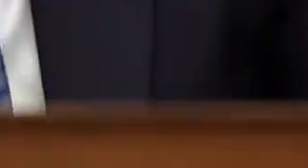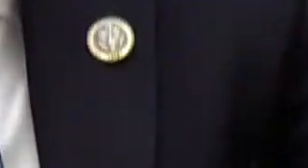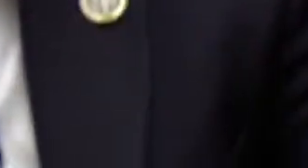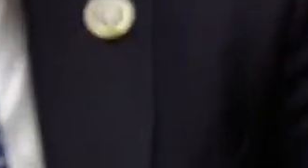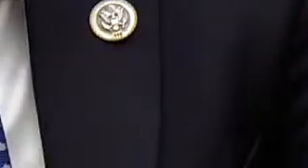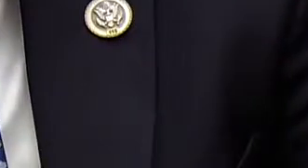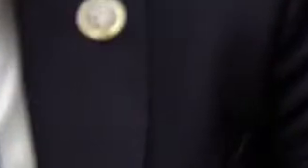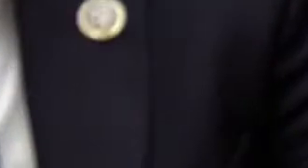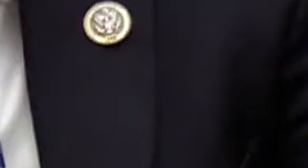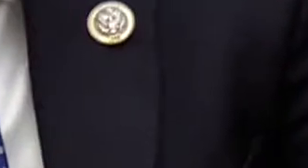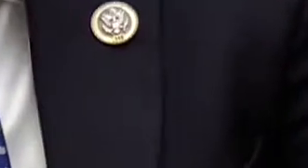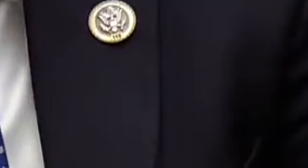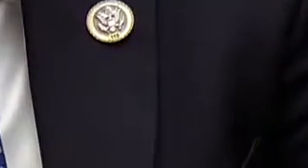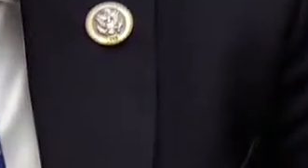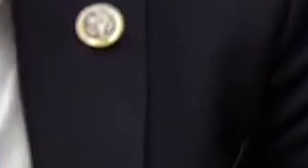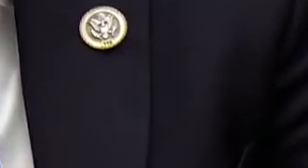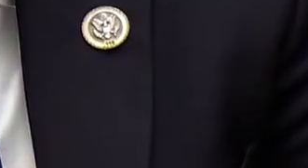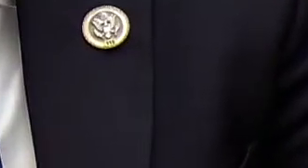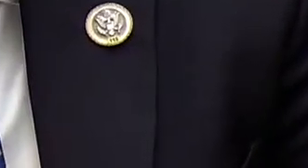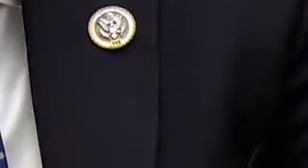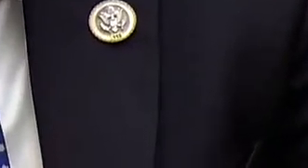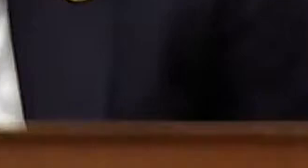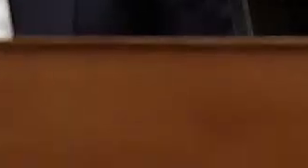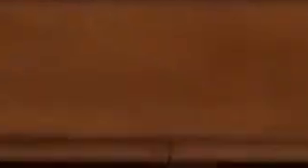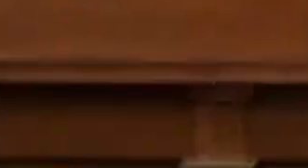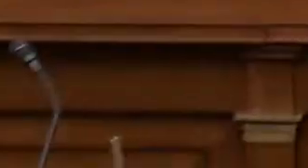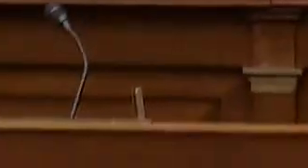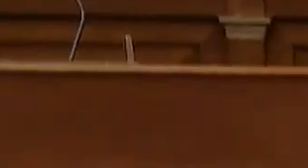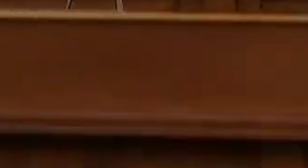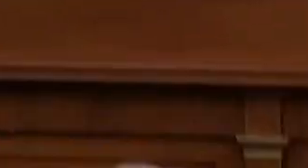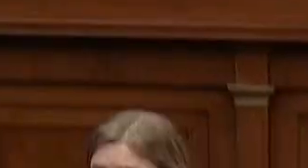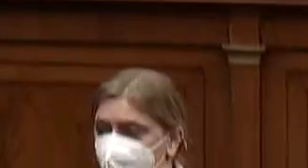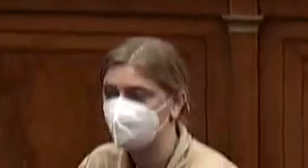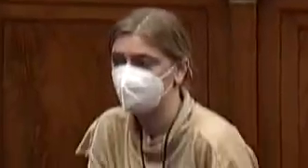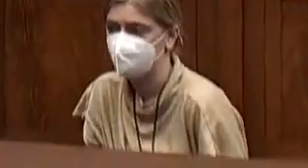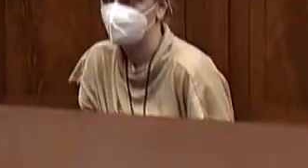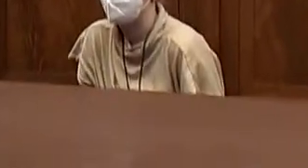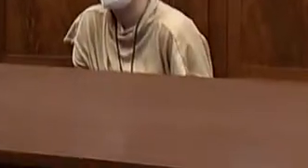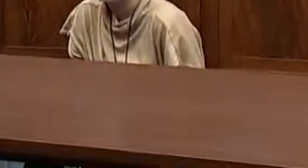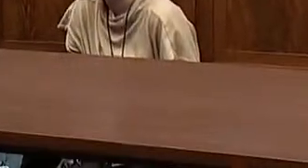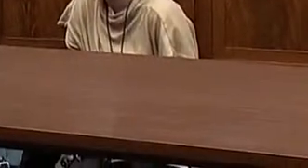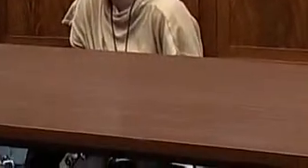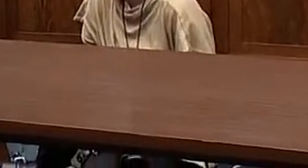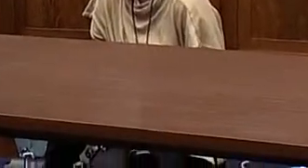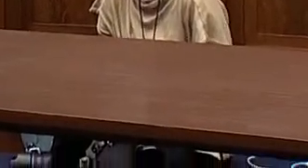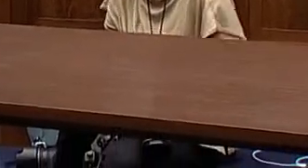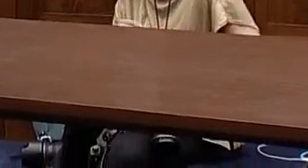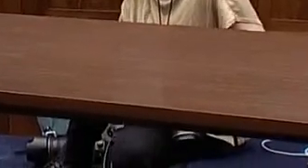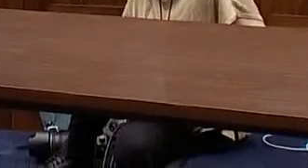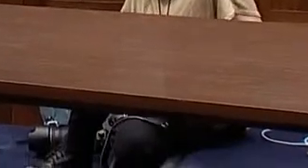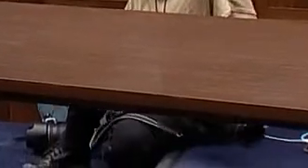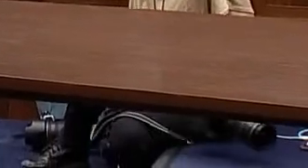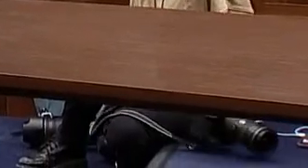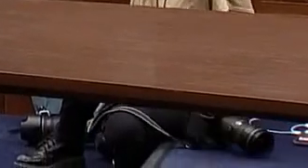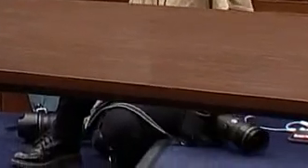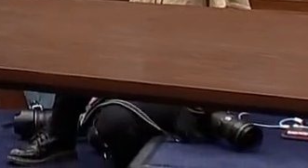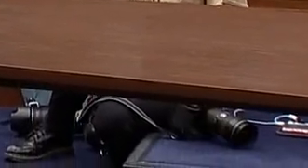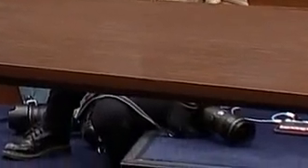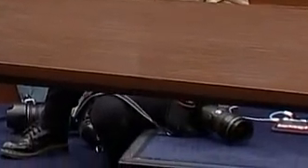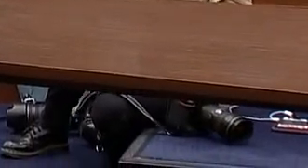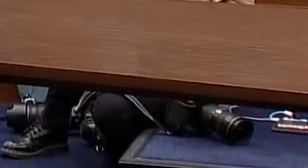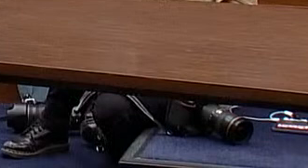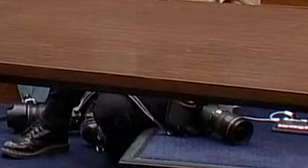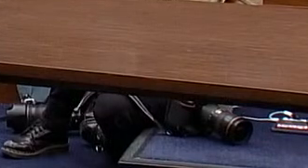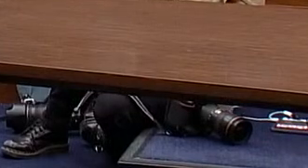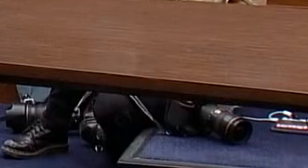wrote that the citizens of the federal district will have their voice in the election of the government which is to exercise authority over